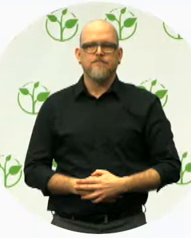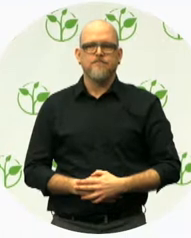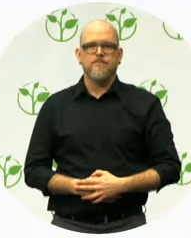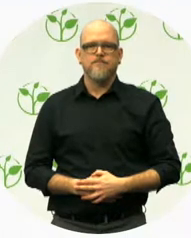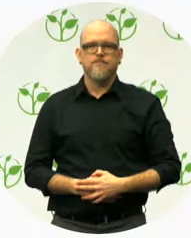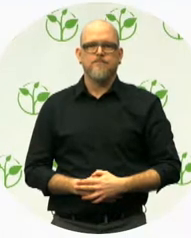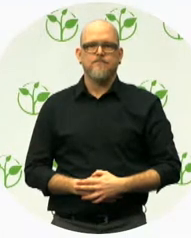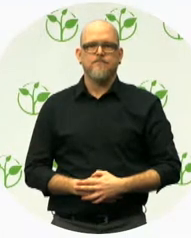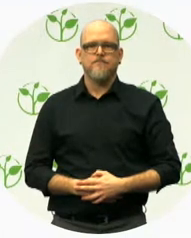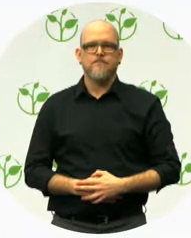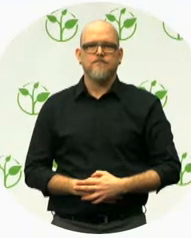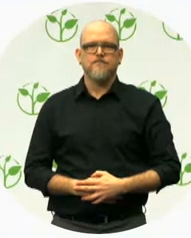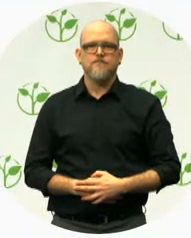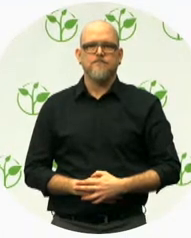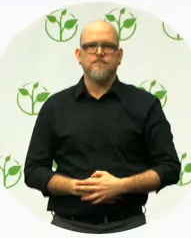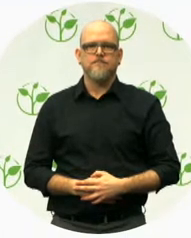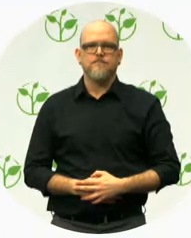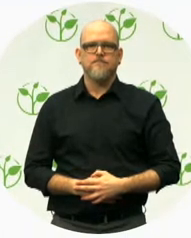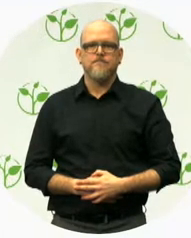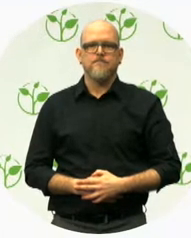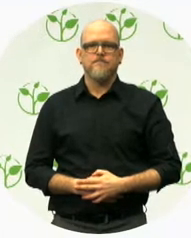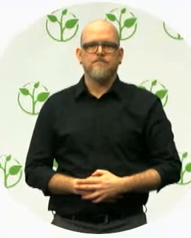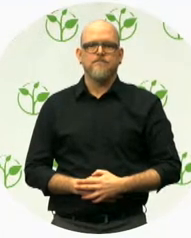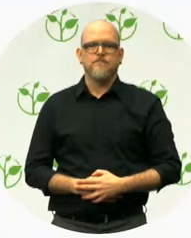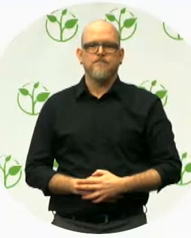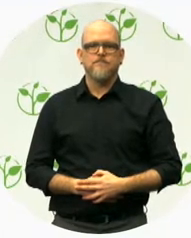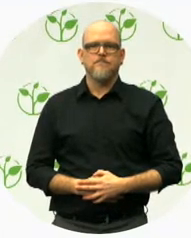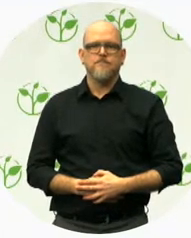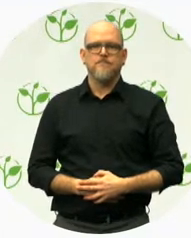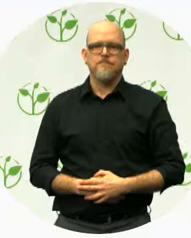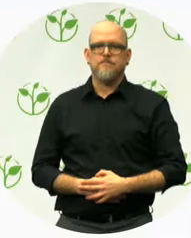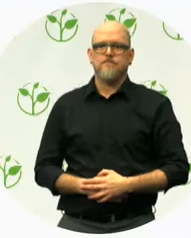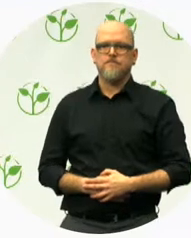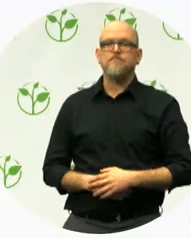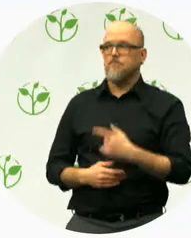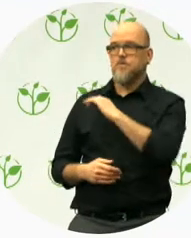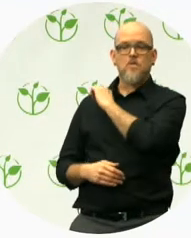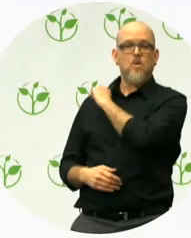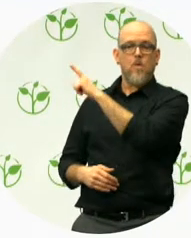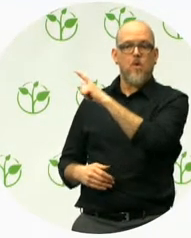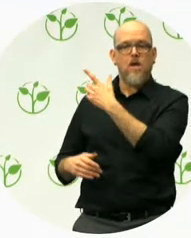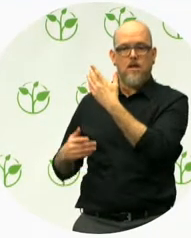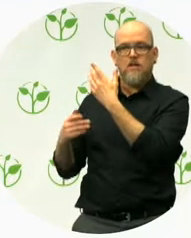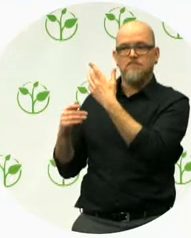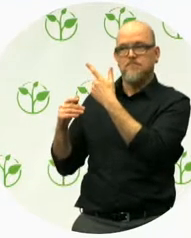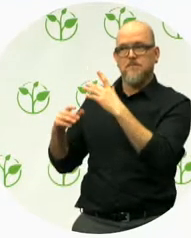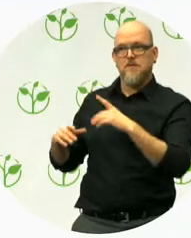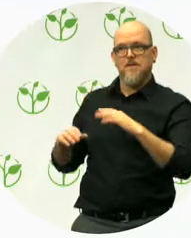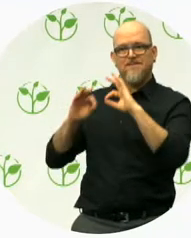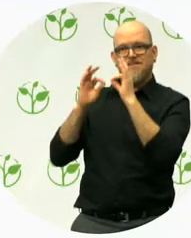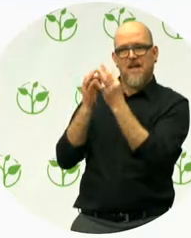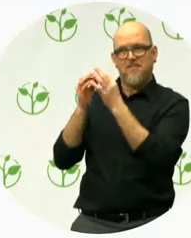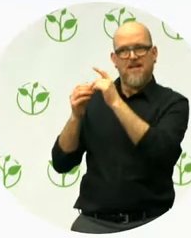All of us have lost people that we love, and many actually in the last year. And the passing of somebody we love